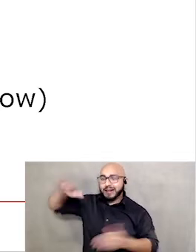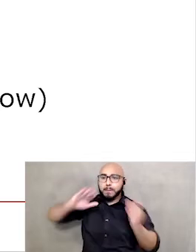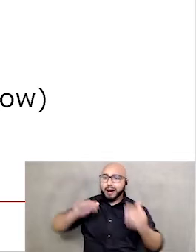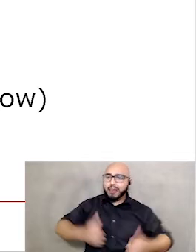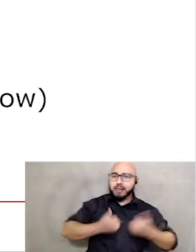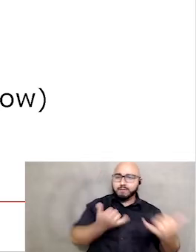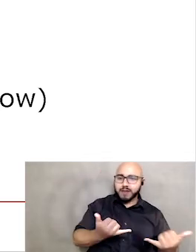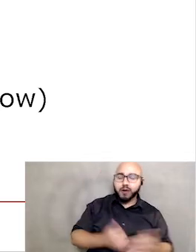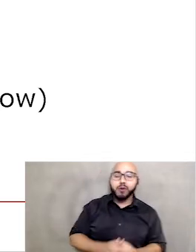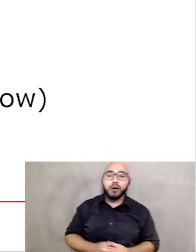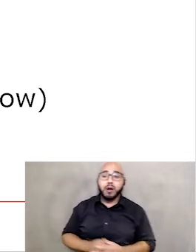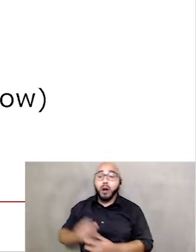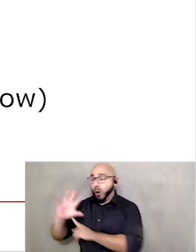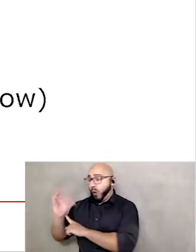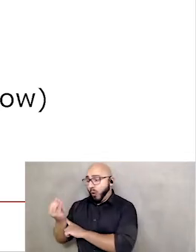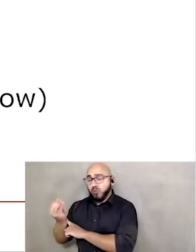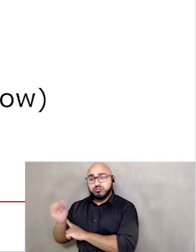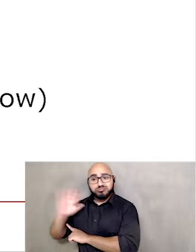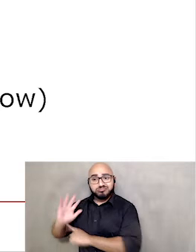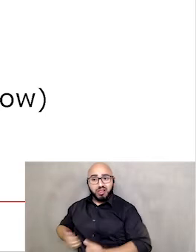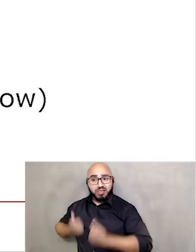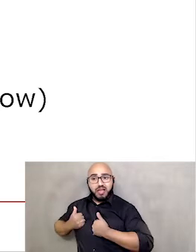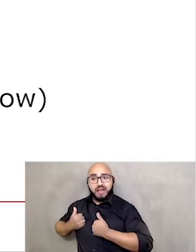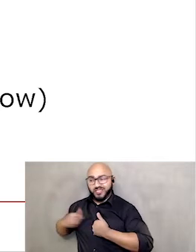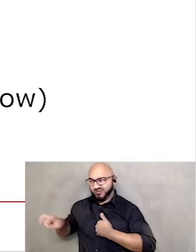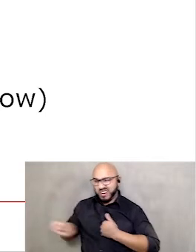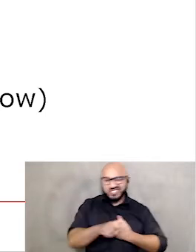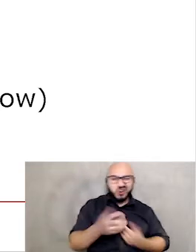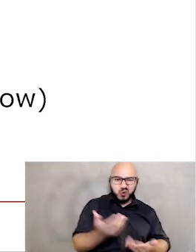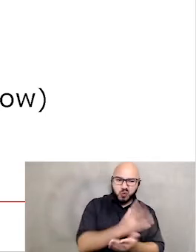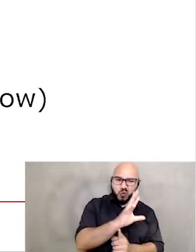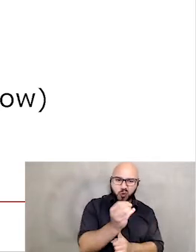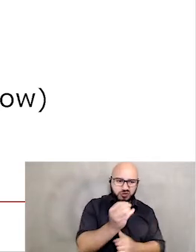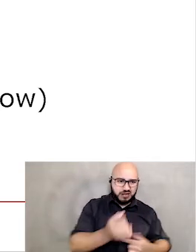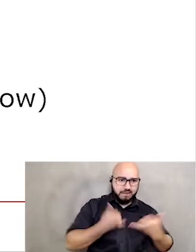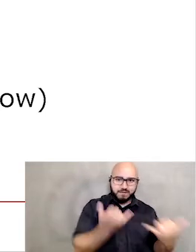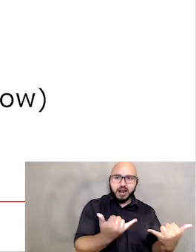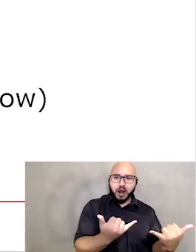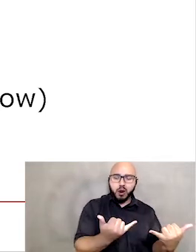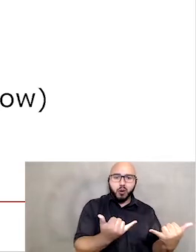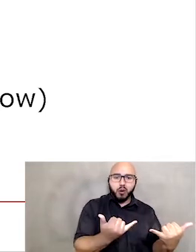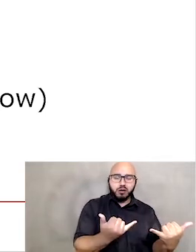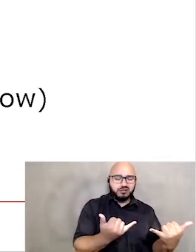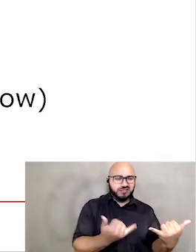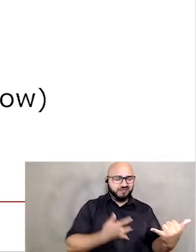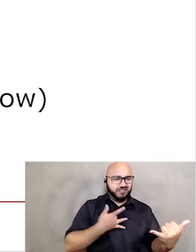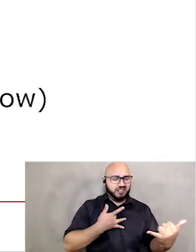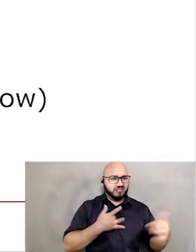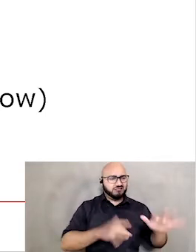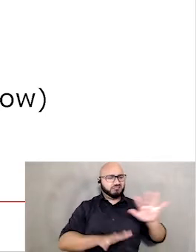Transitioning from a culture of where you used to live to a new culture where you live now can feel foreign and